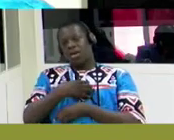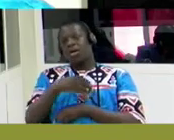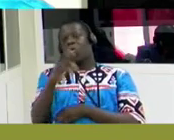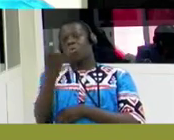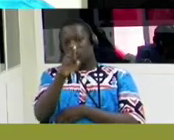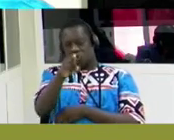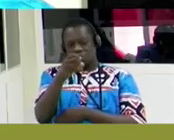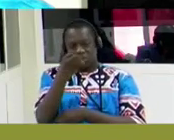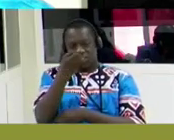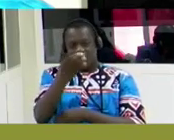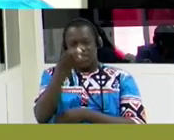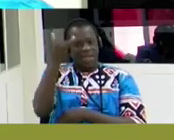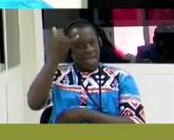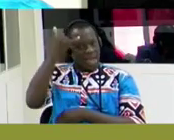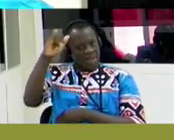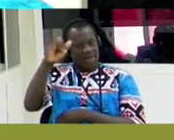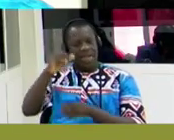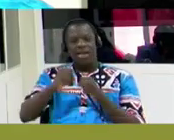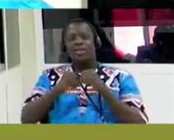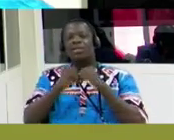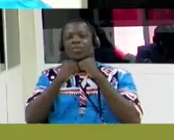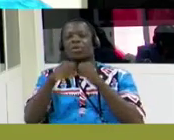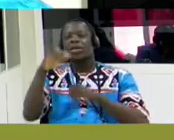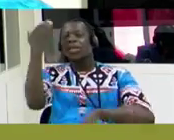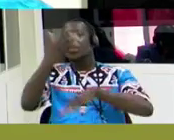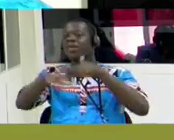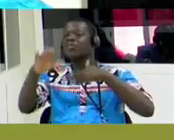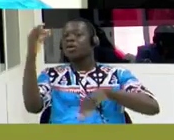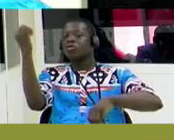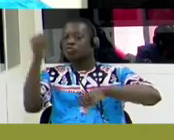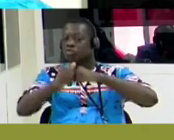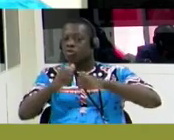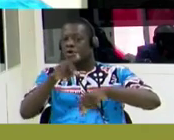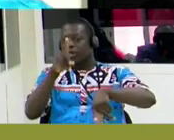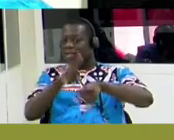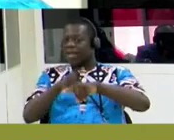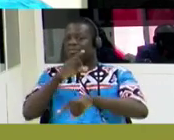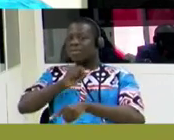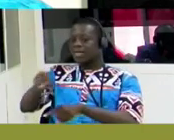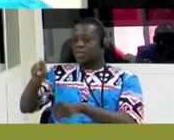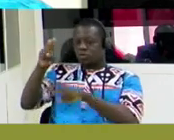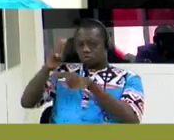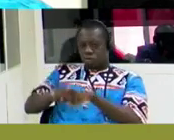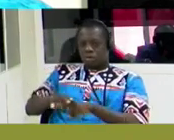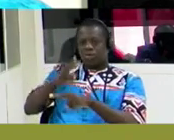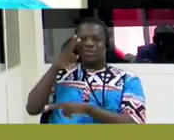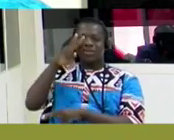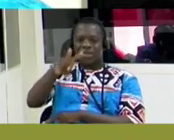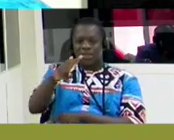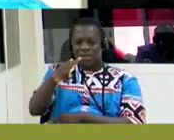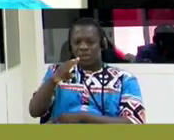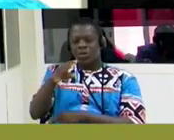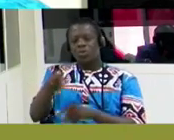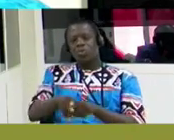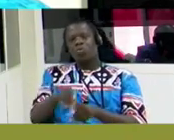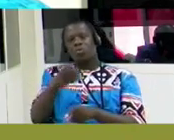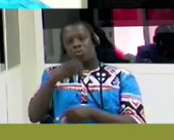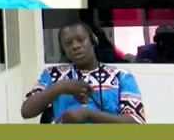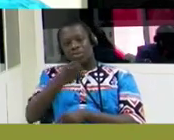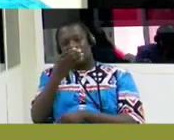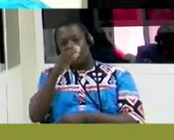that Sabali was never tortured in the presence of Alhaji Martin? Would you say that is true or would you say that is a